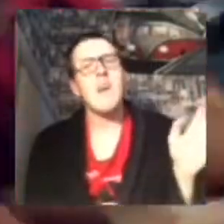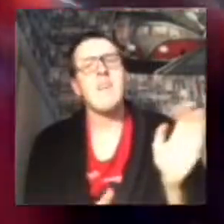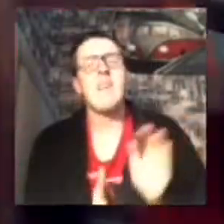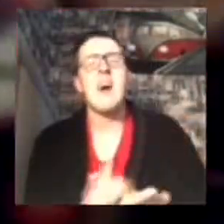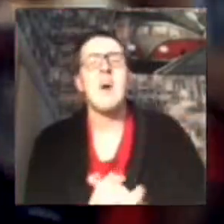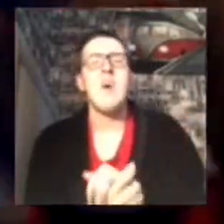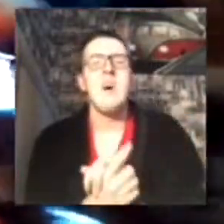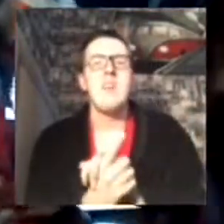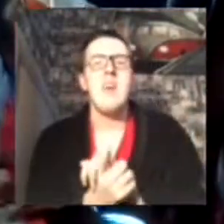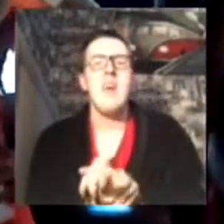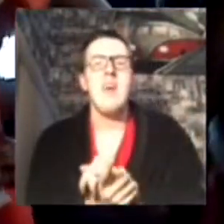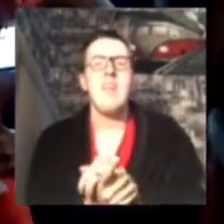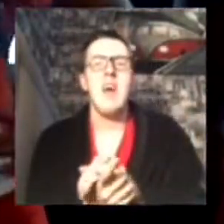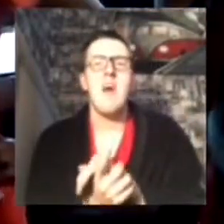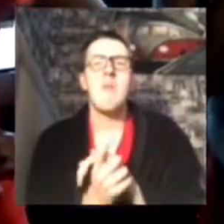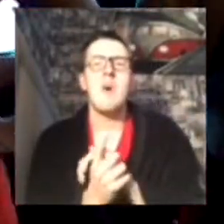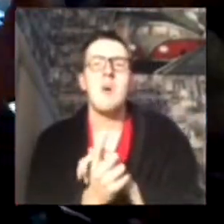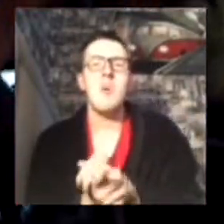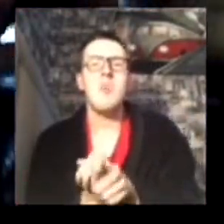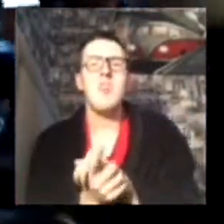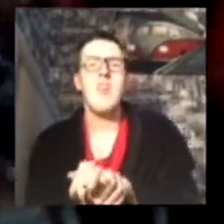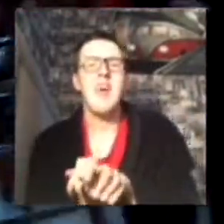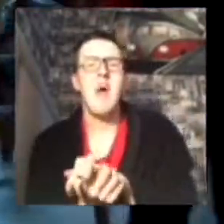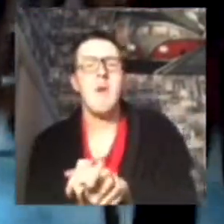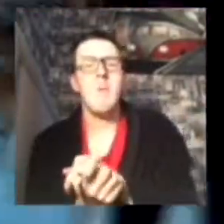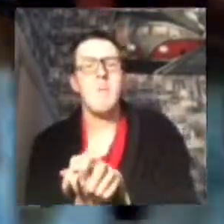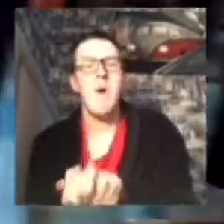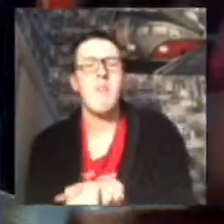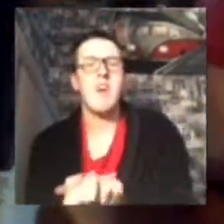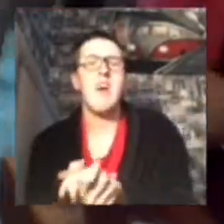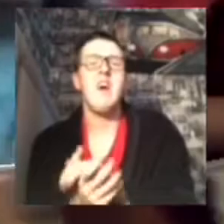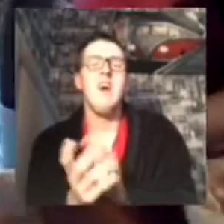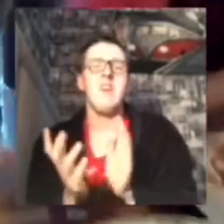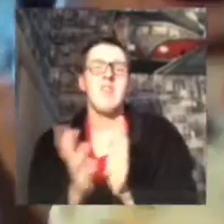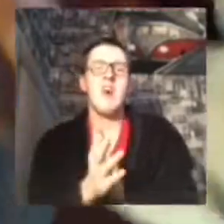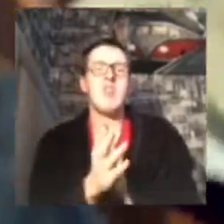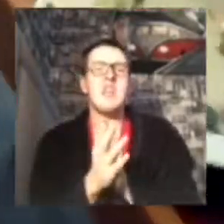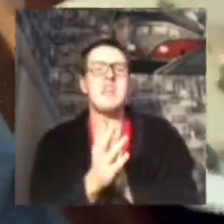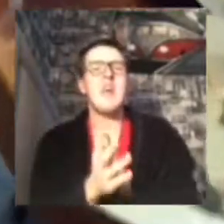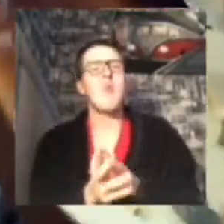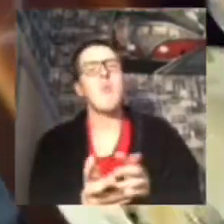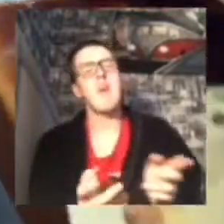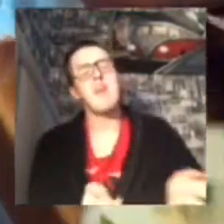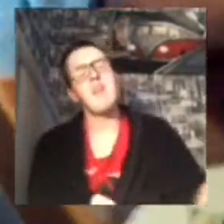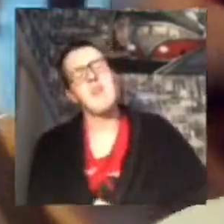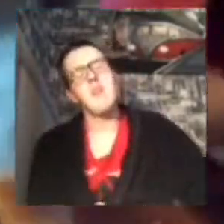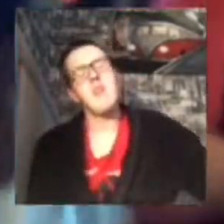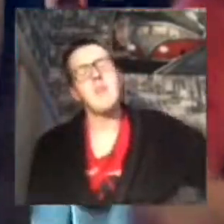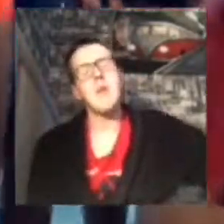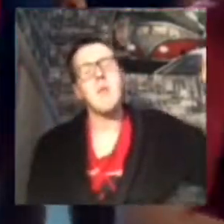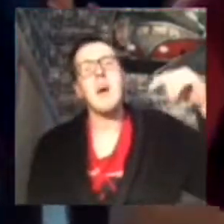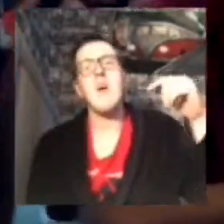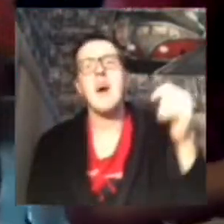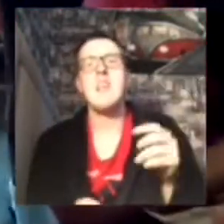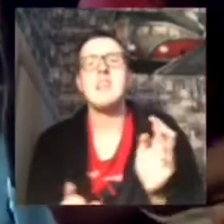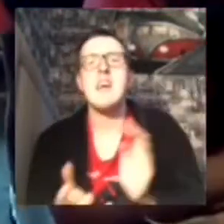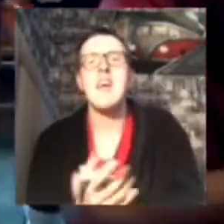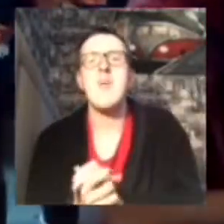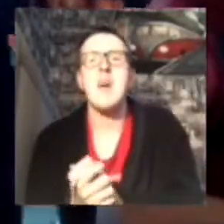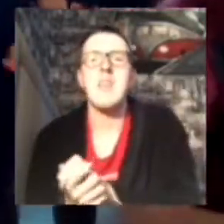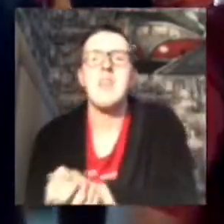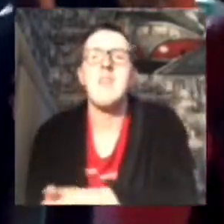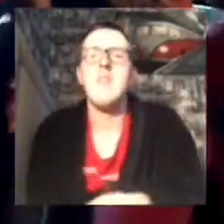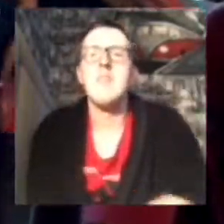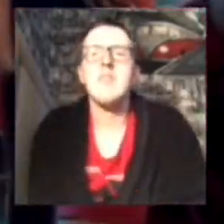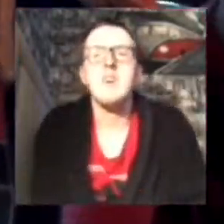Hi everyone, now it is Hooter's happy birthday. So the list will be in the bubble now, and let's